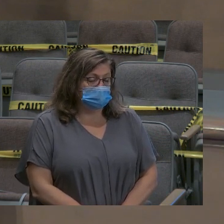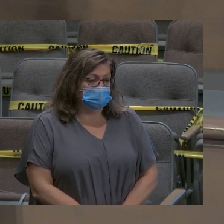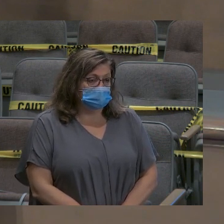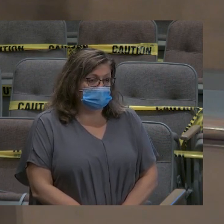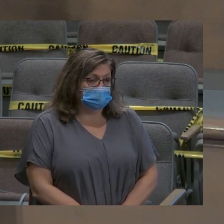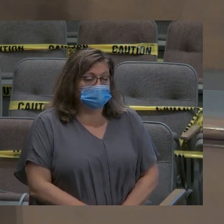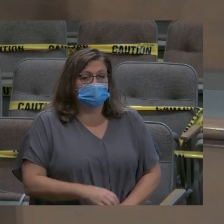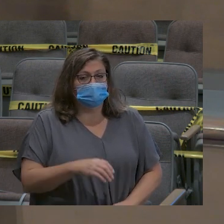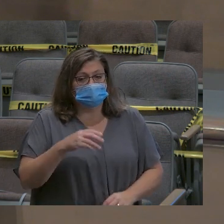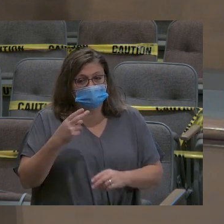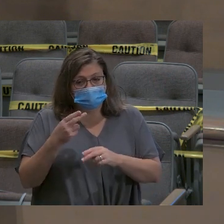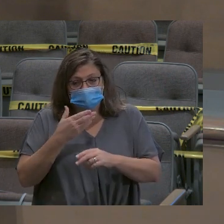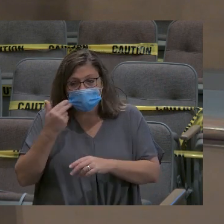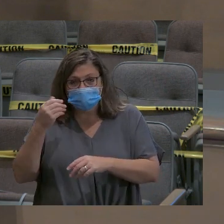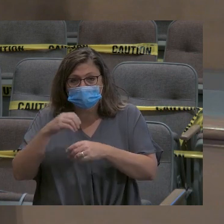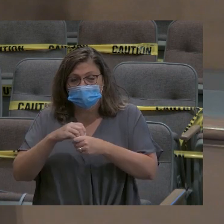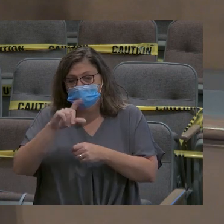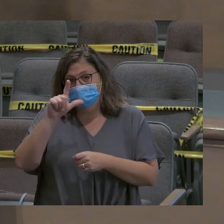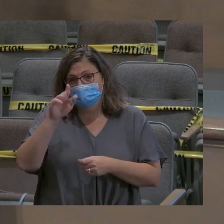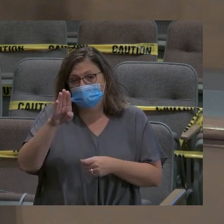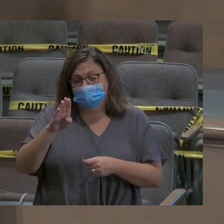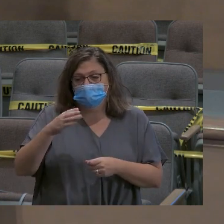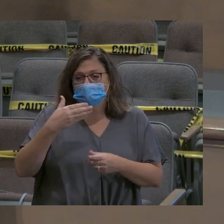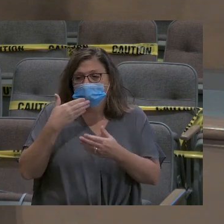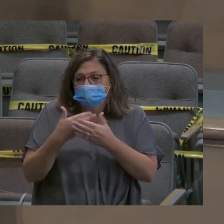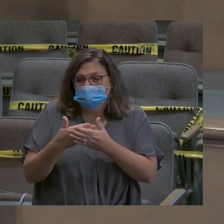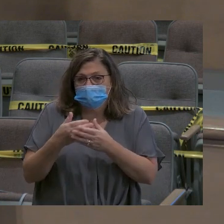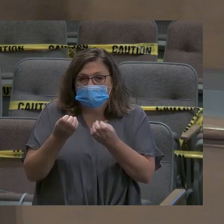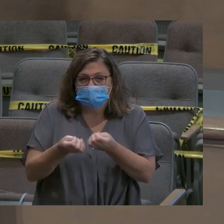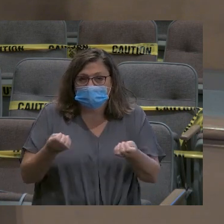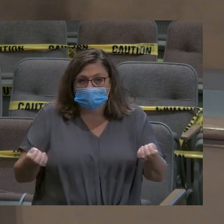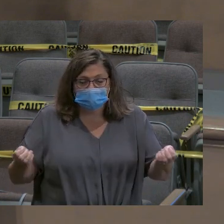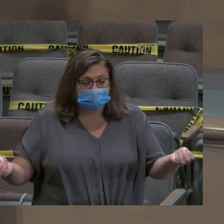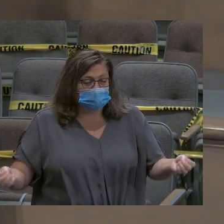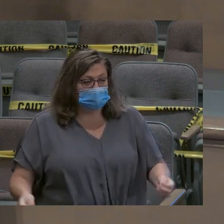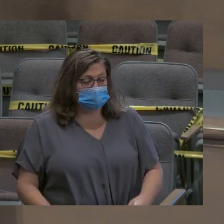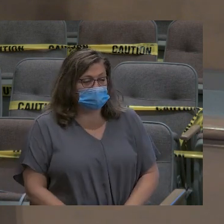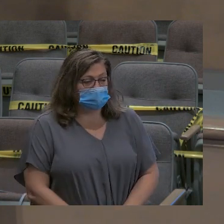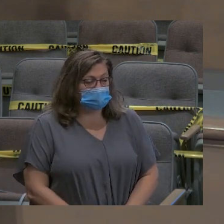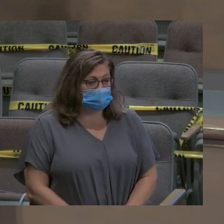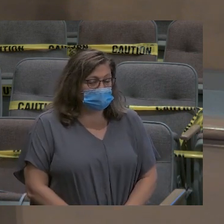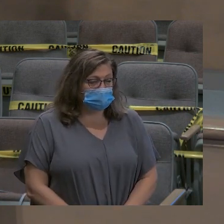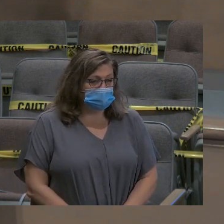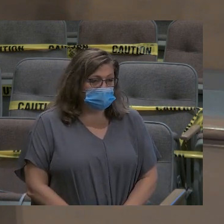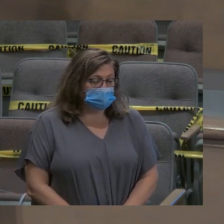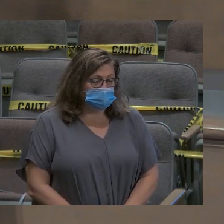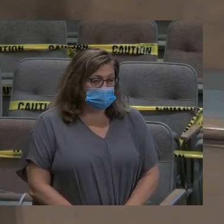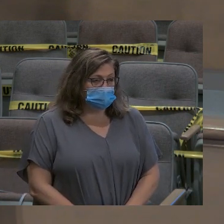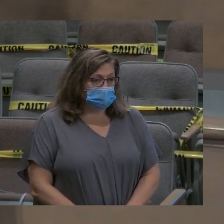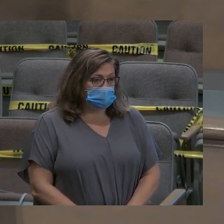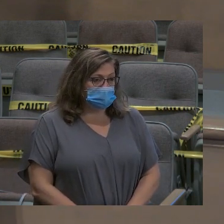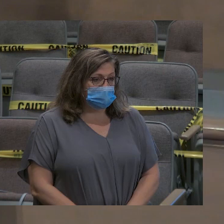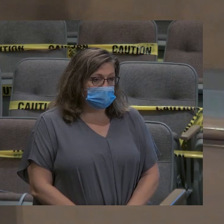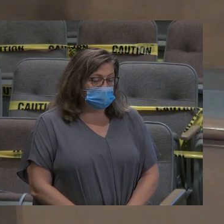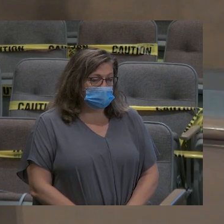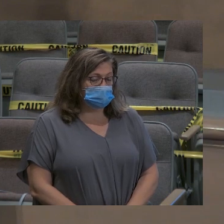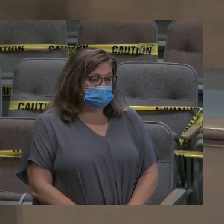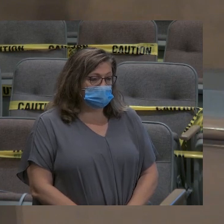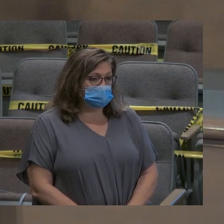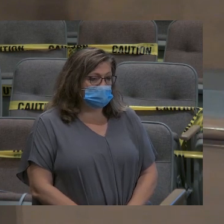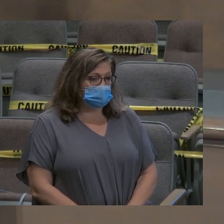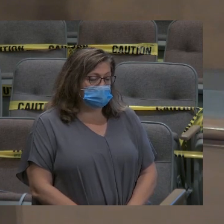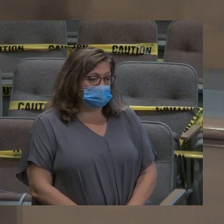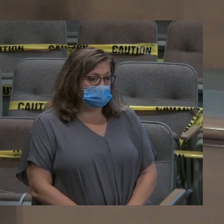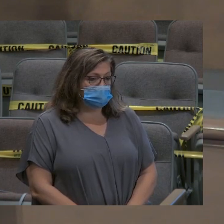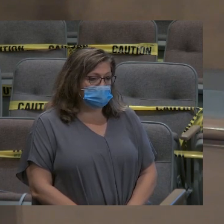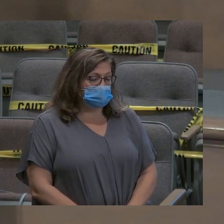involves highly sophisticated machinery or instrumentation. The instruments are calibrated